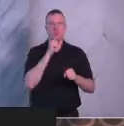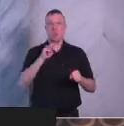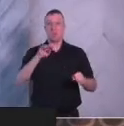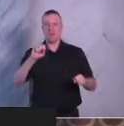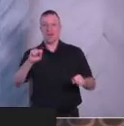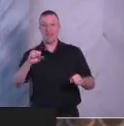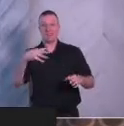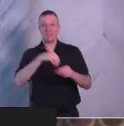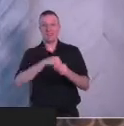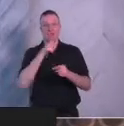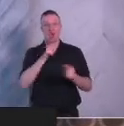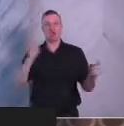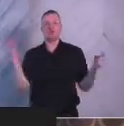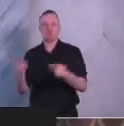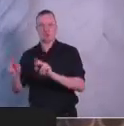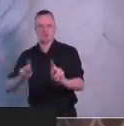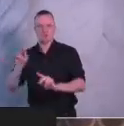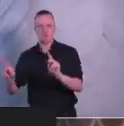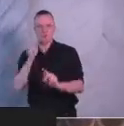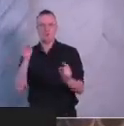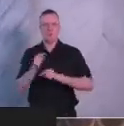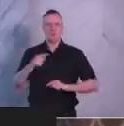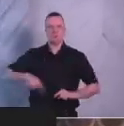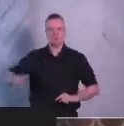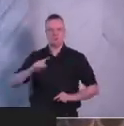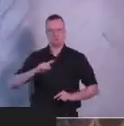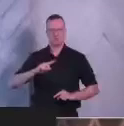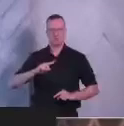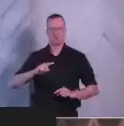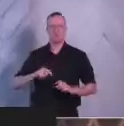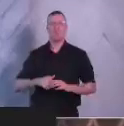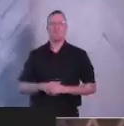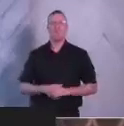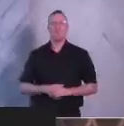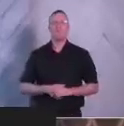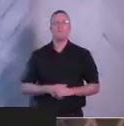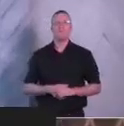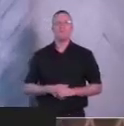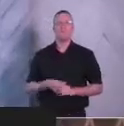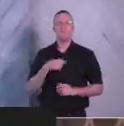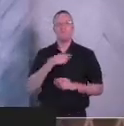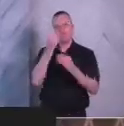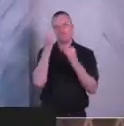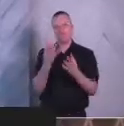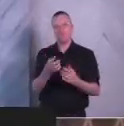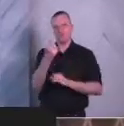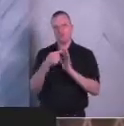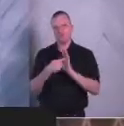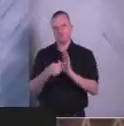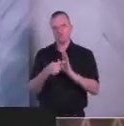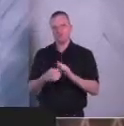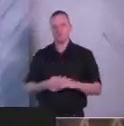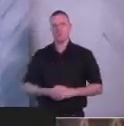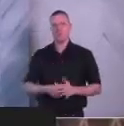are not harmful to us. And I'll just give you one example